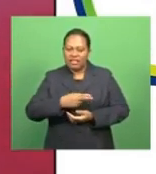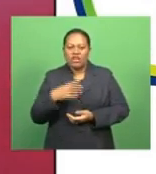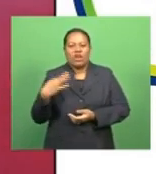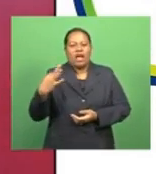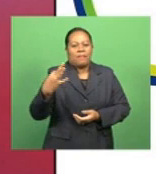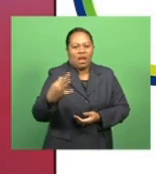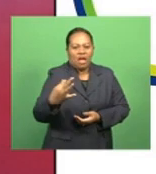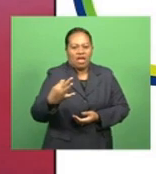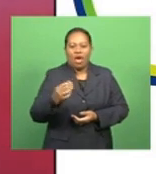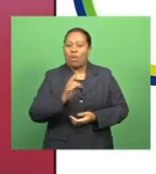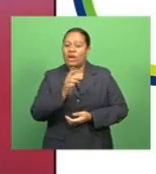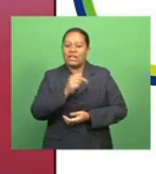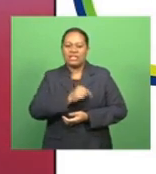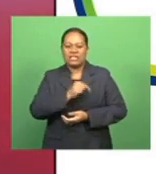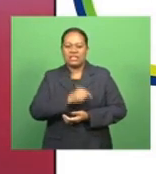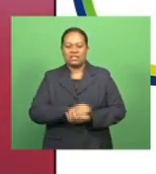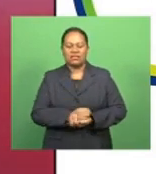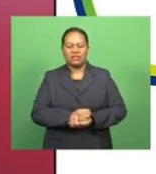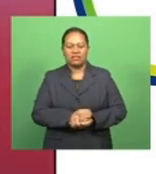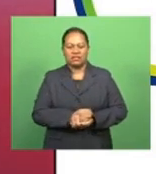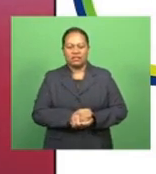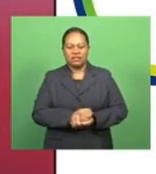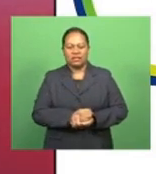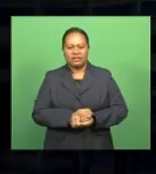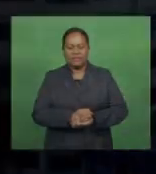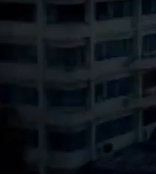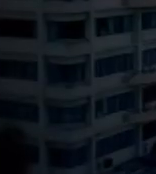apply accordingly.